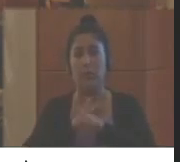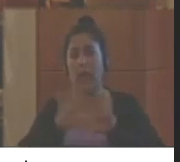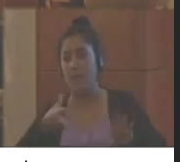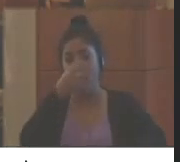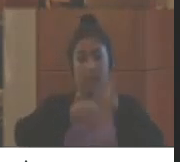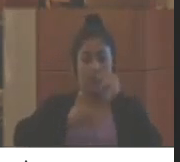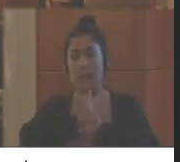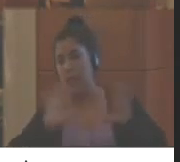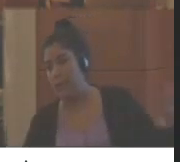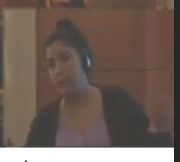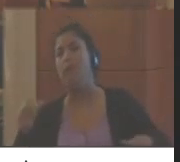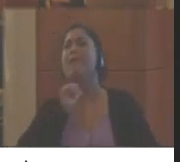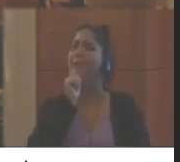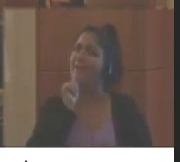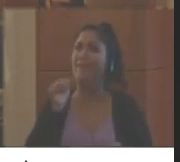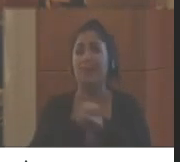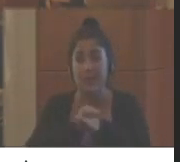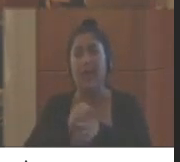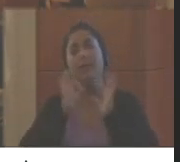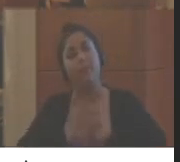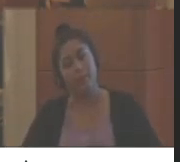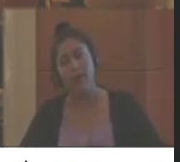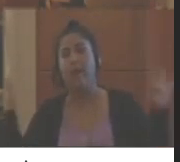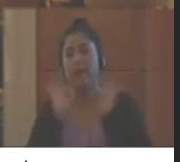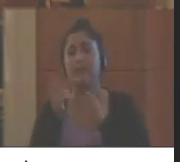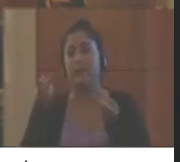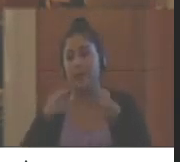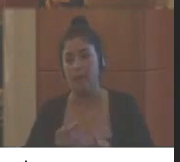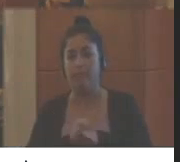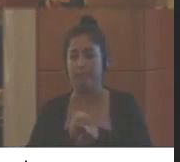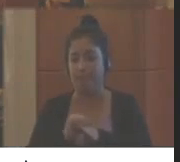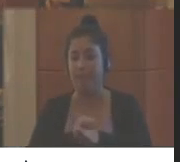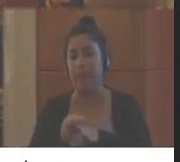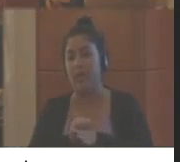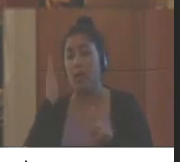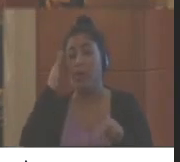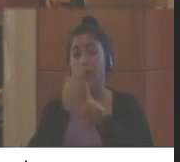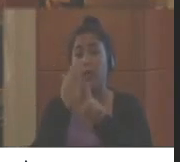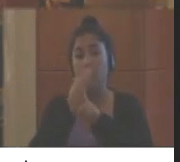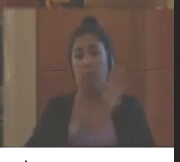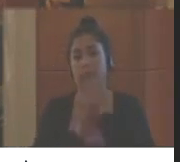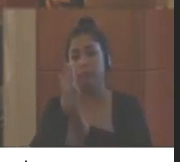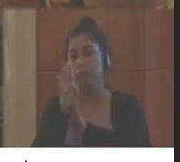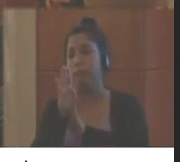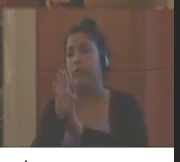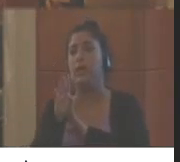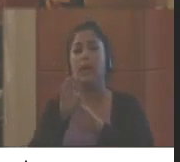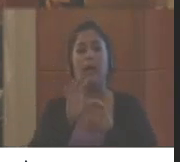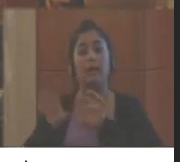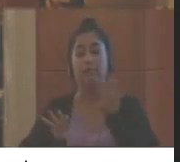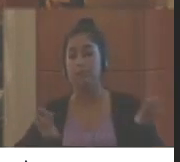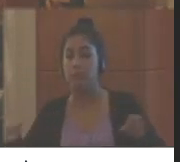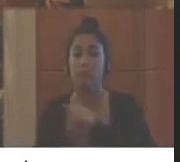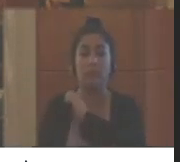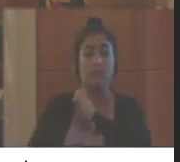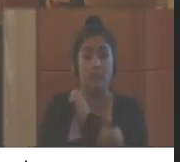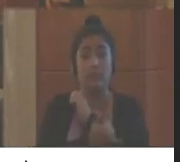and strategies. In Santa Marta a few years ago we were talking about from theory to practice, and we need to realize that we